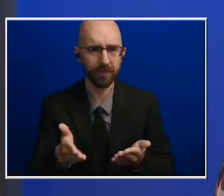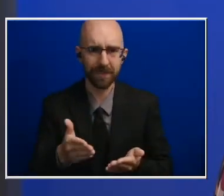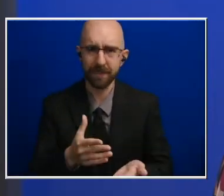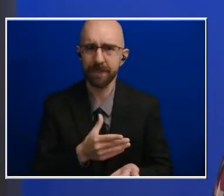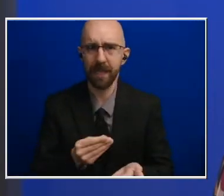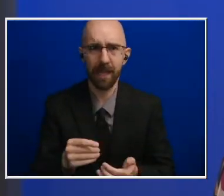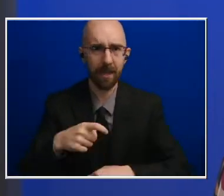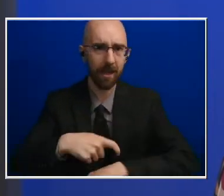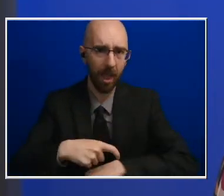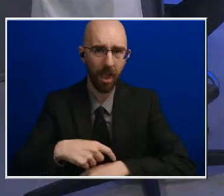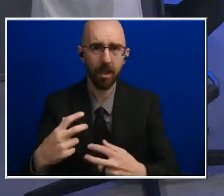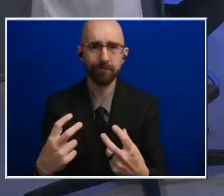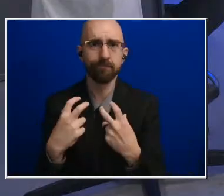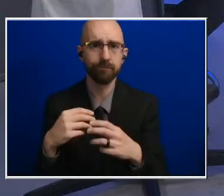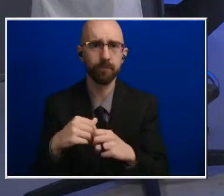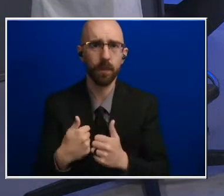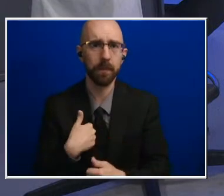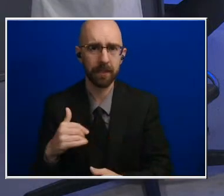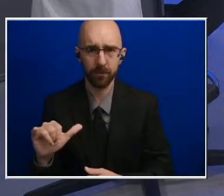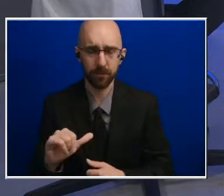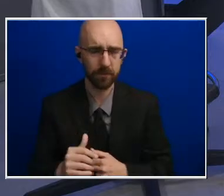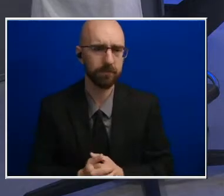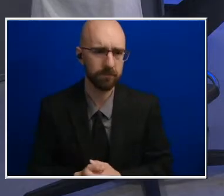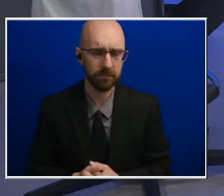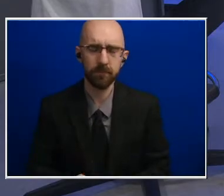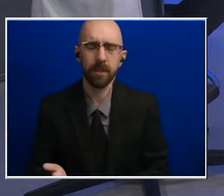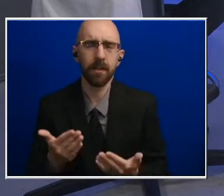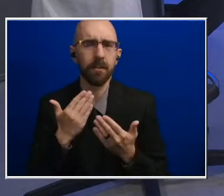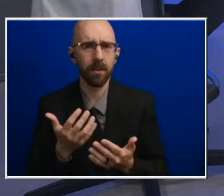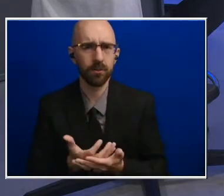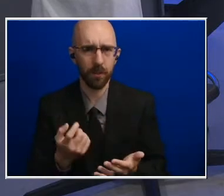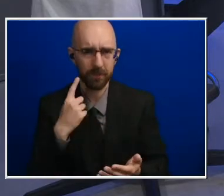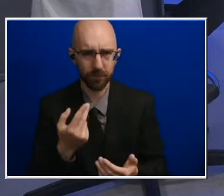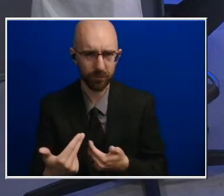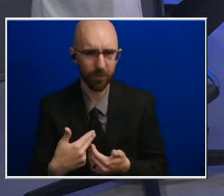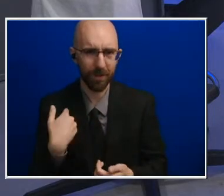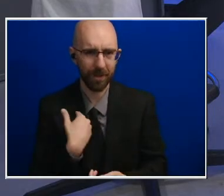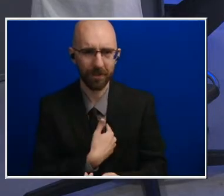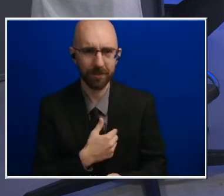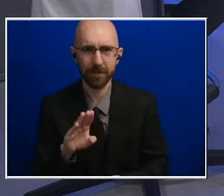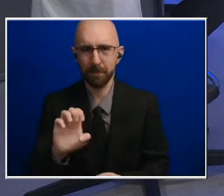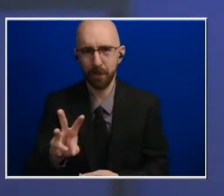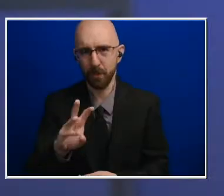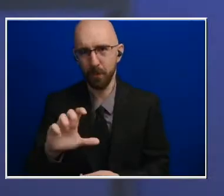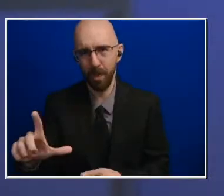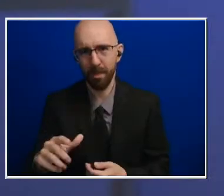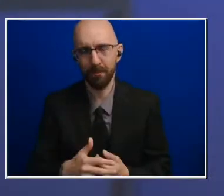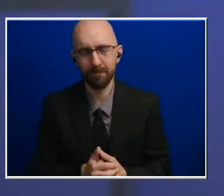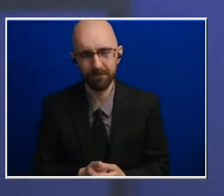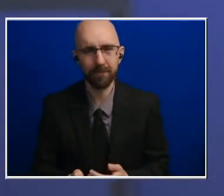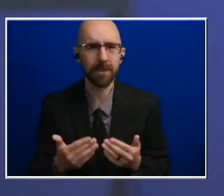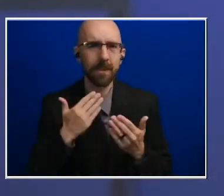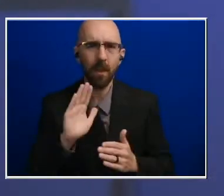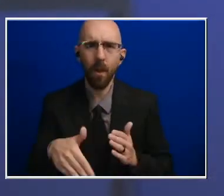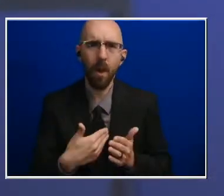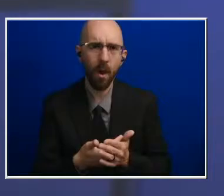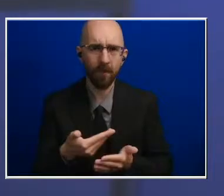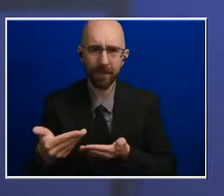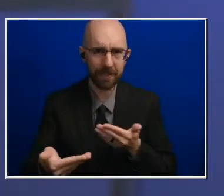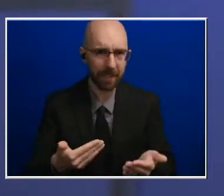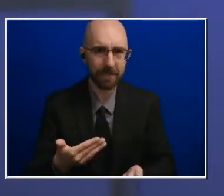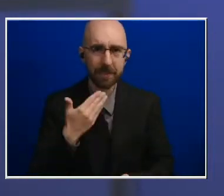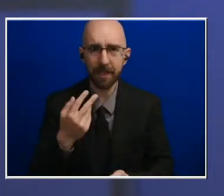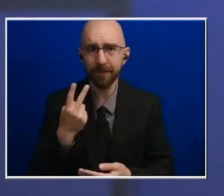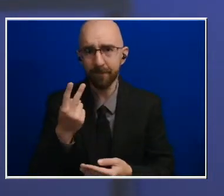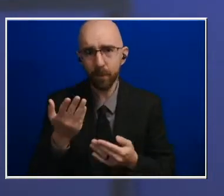me too. Well, thank you so much for being here with us. Be well. Thank you. All right. Thank you to all of our guests today. Thanks to our viewers for being here with us. We'll